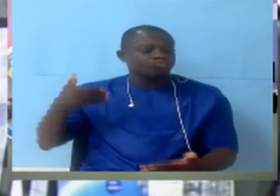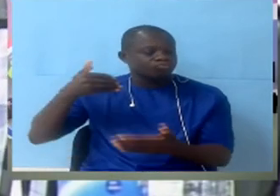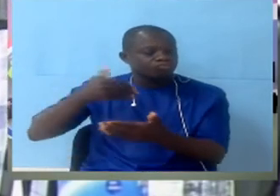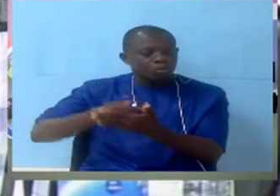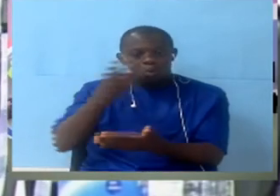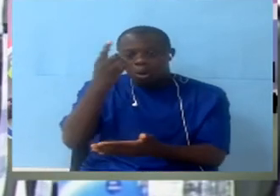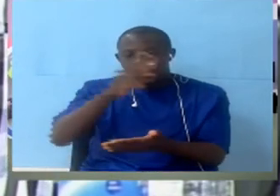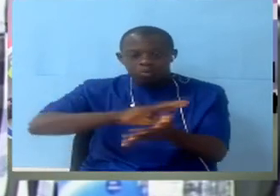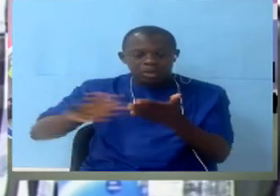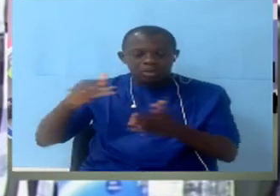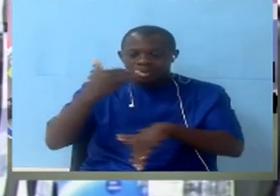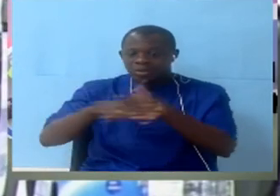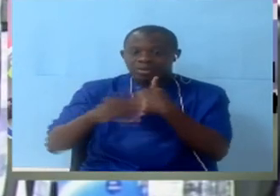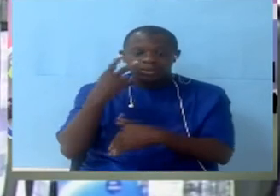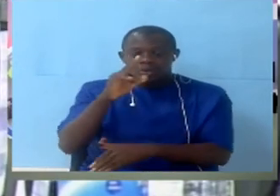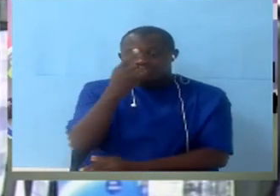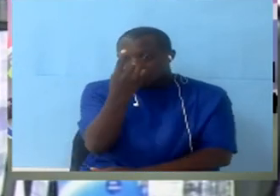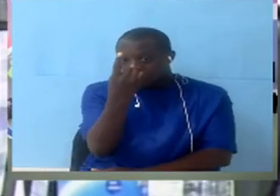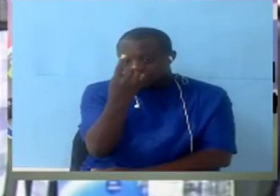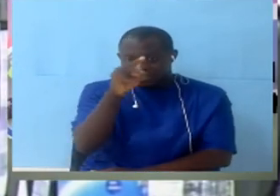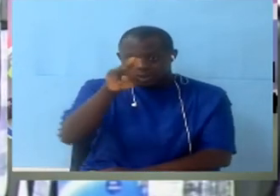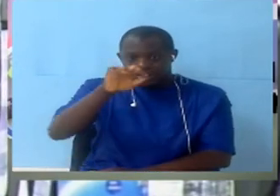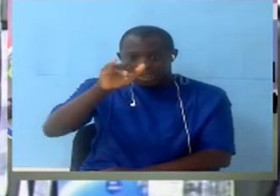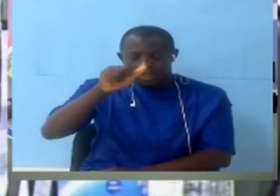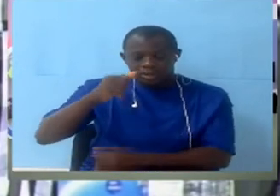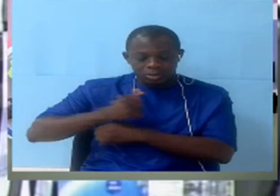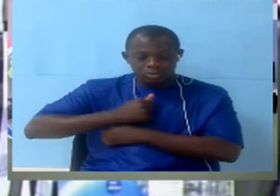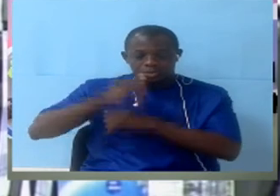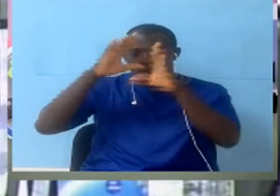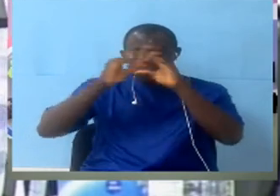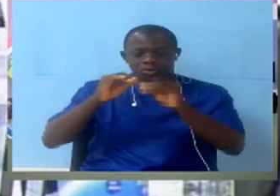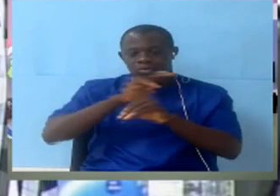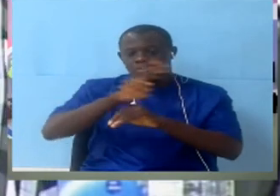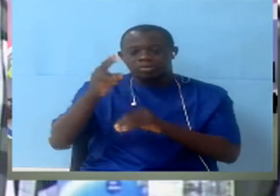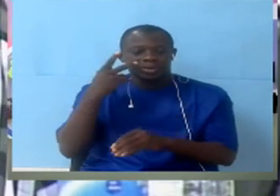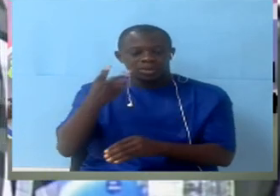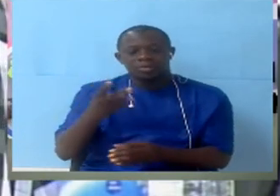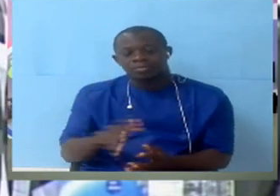almost 1 week. I didn't see even one NIA security officer there. So well, and